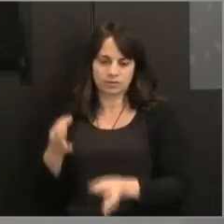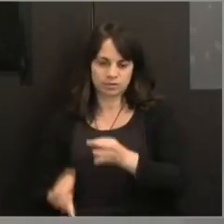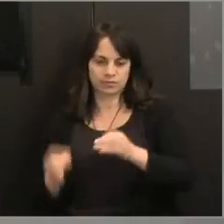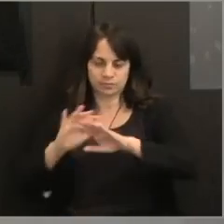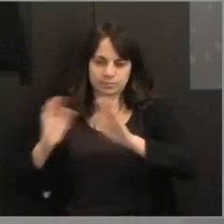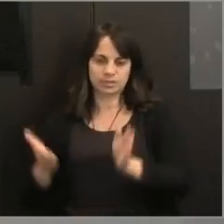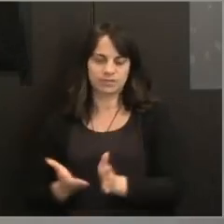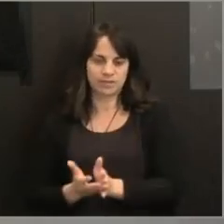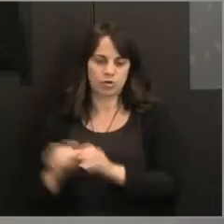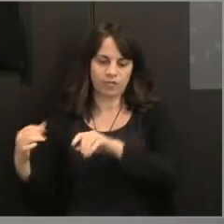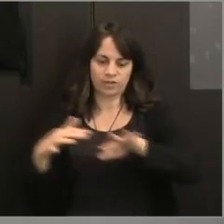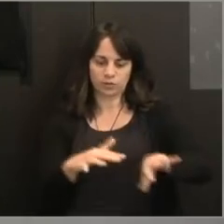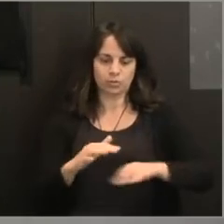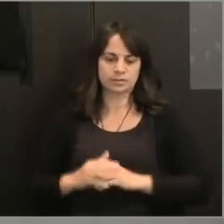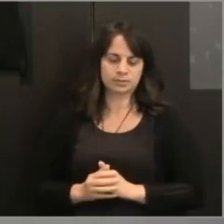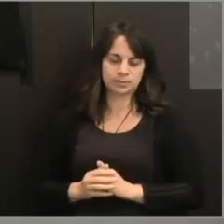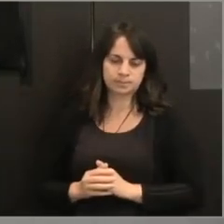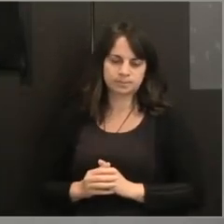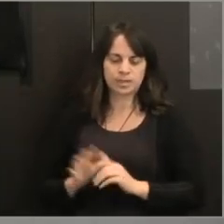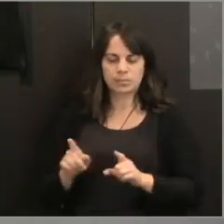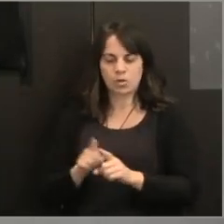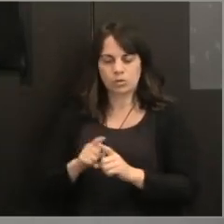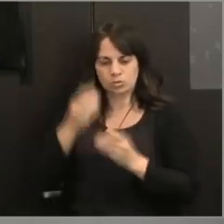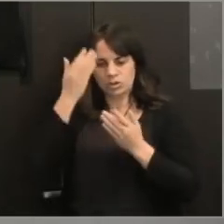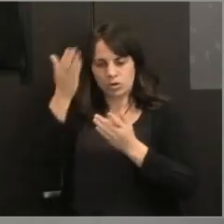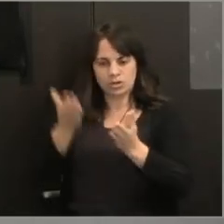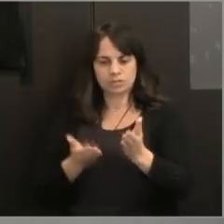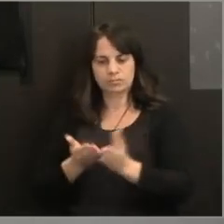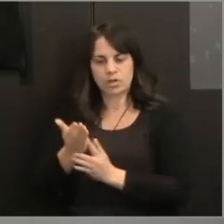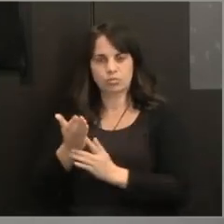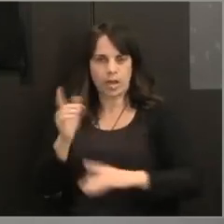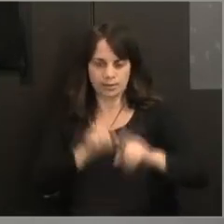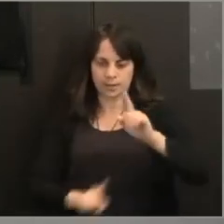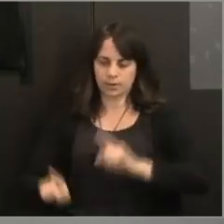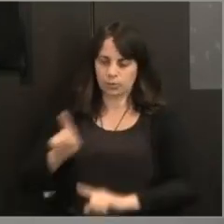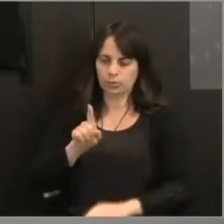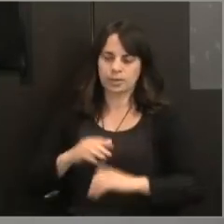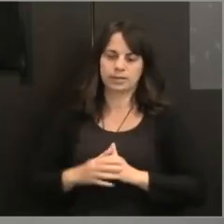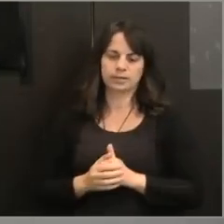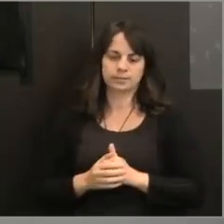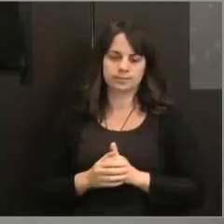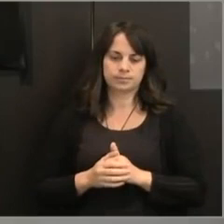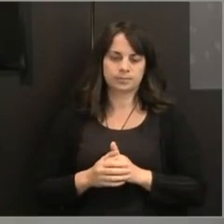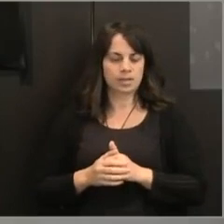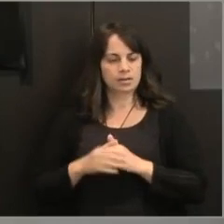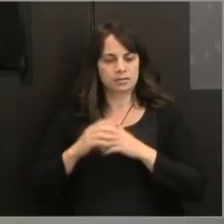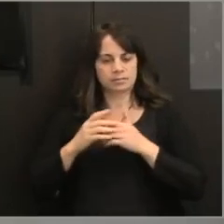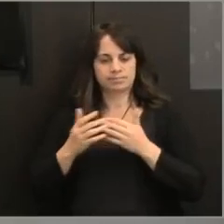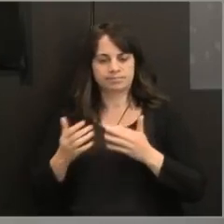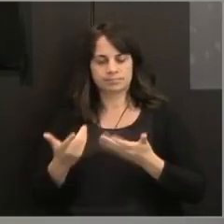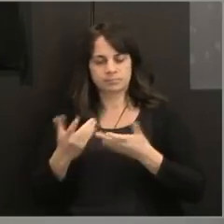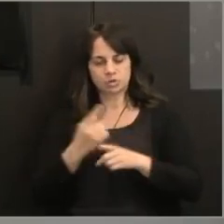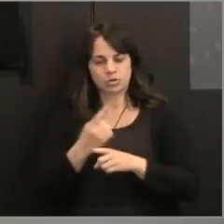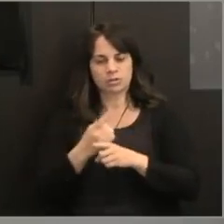influence. It was acknowledged throughout the hui that in relation to the well-being of